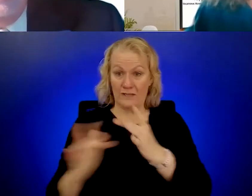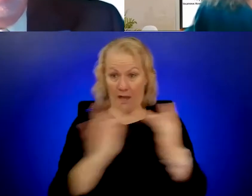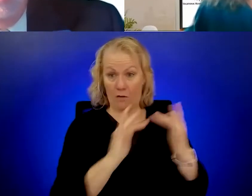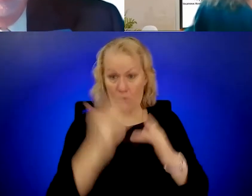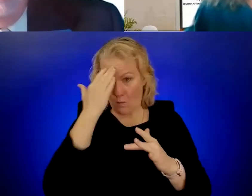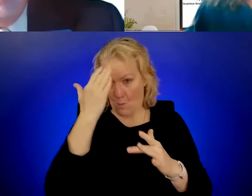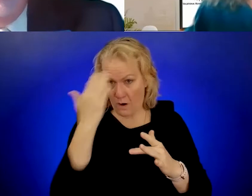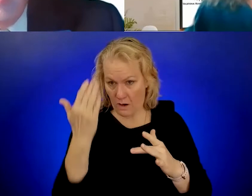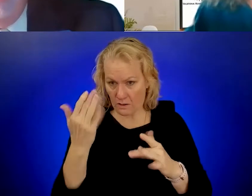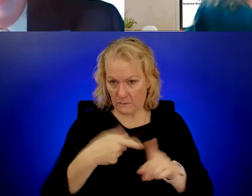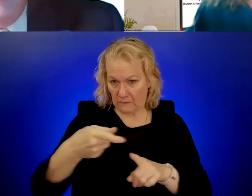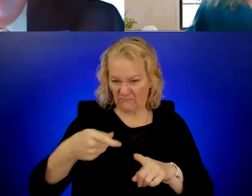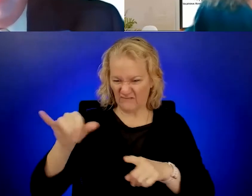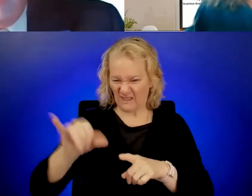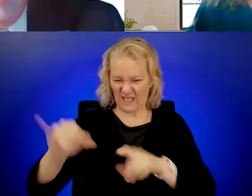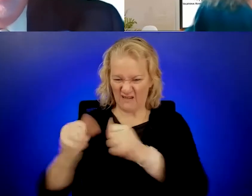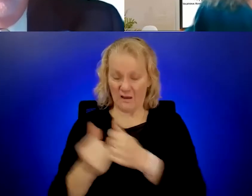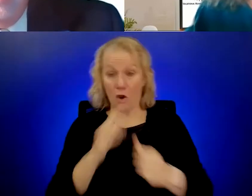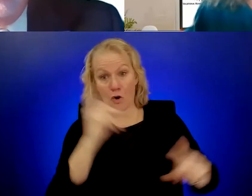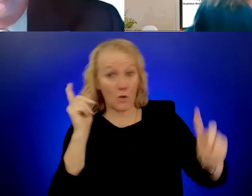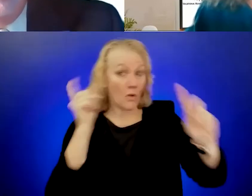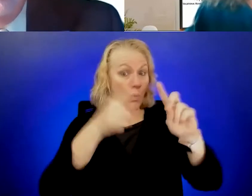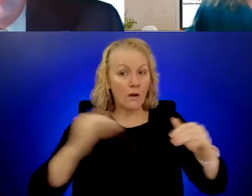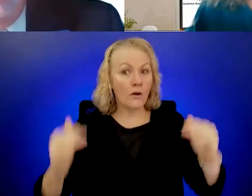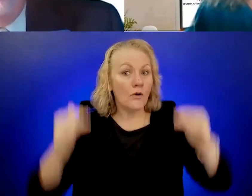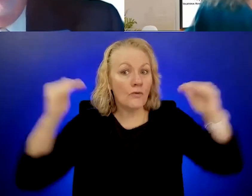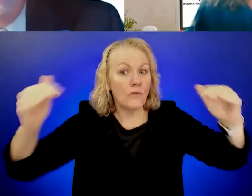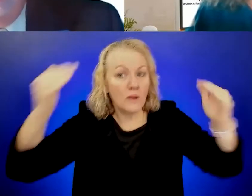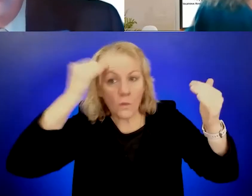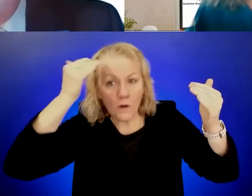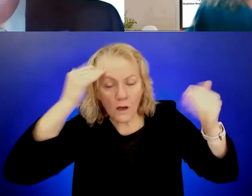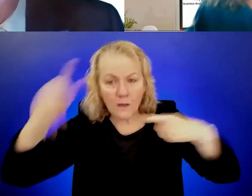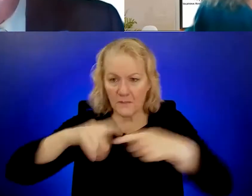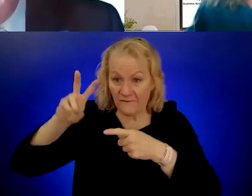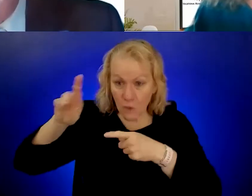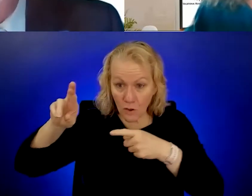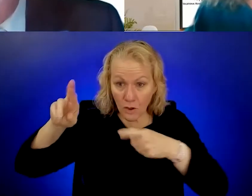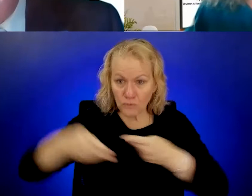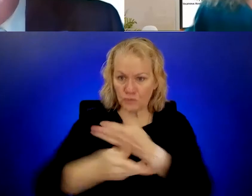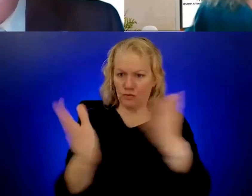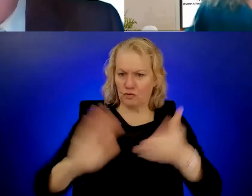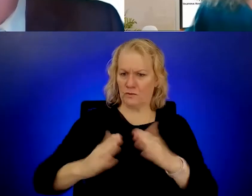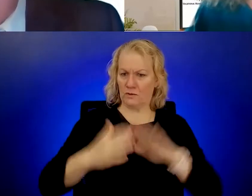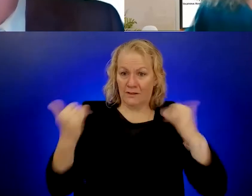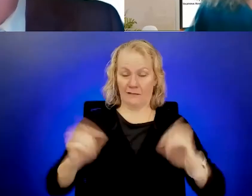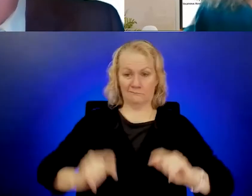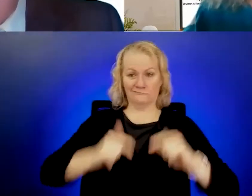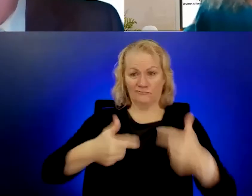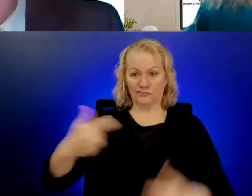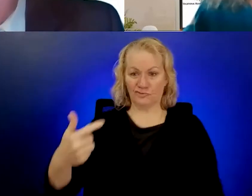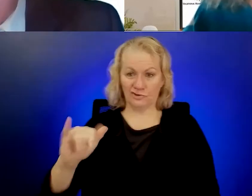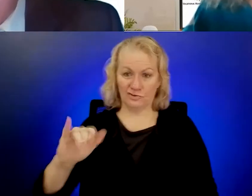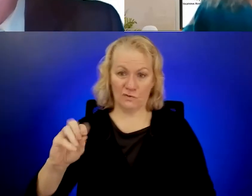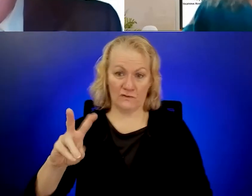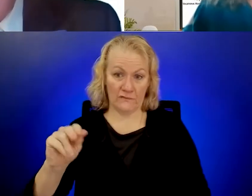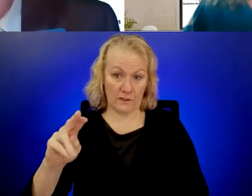same agency. Giovanne's primary goal is to bring awareness of VR services to the community. Giovanne, we're going to turn it over to you. Thank